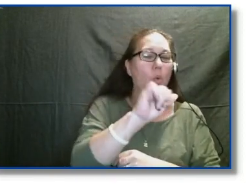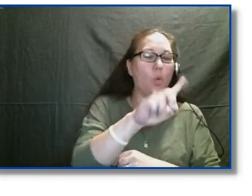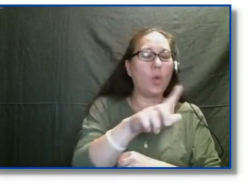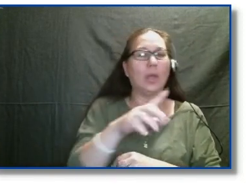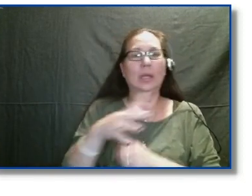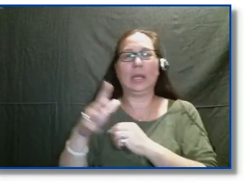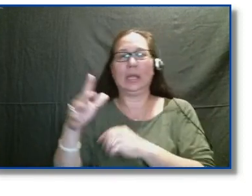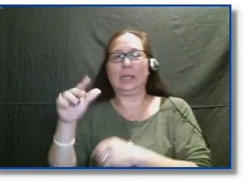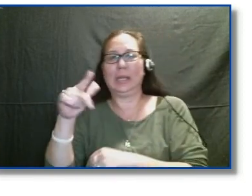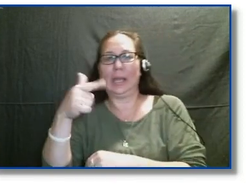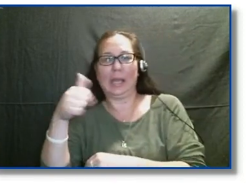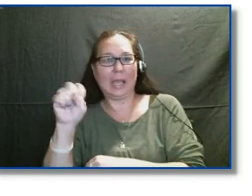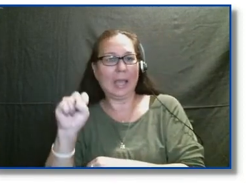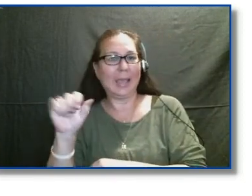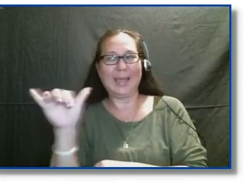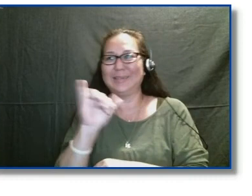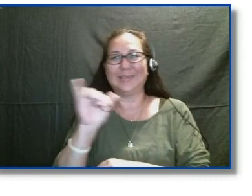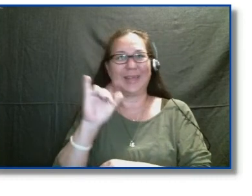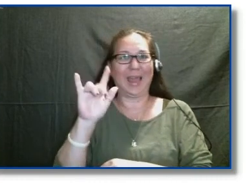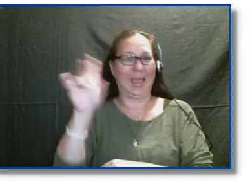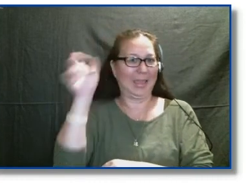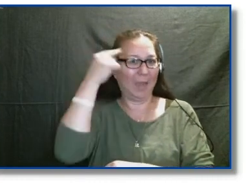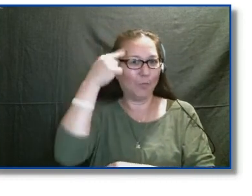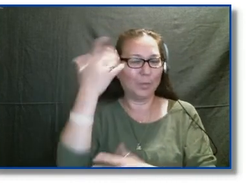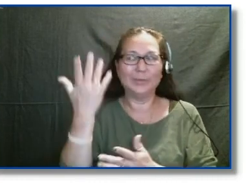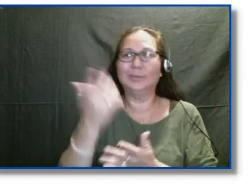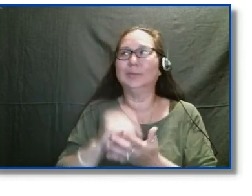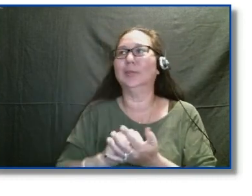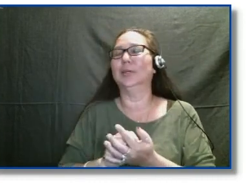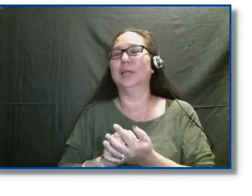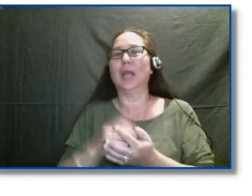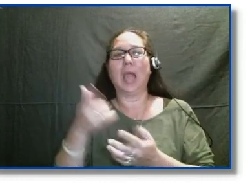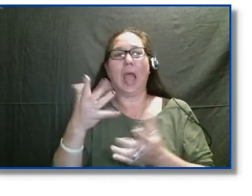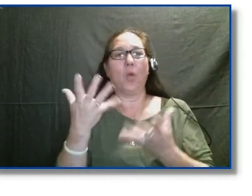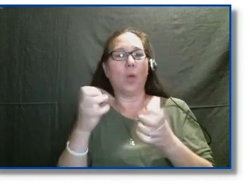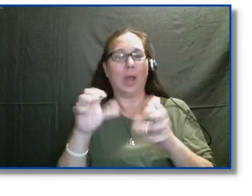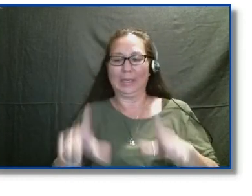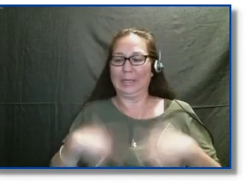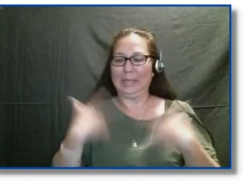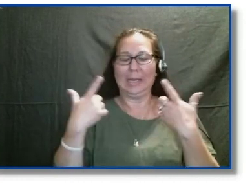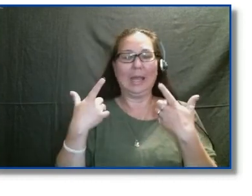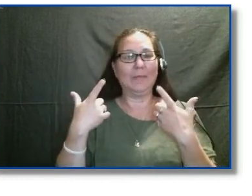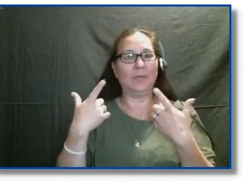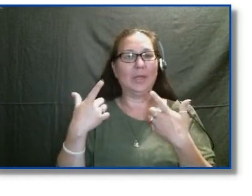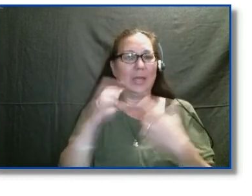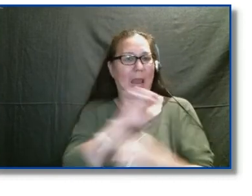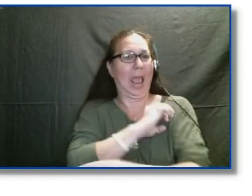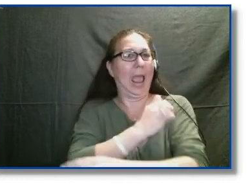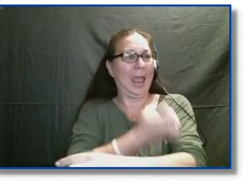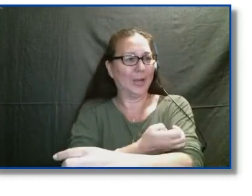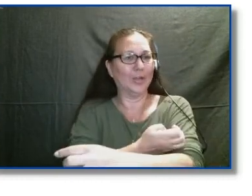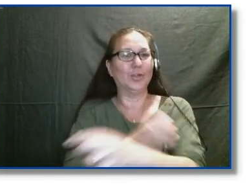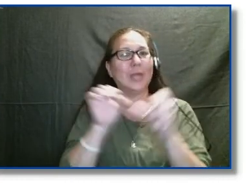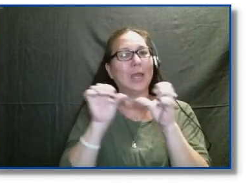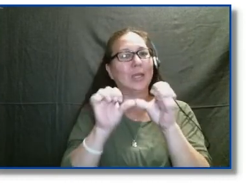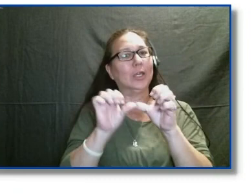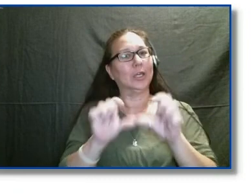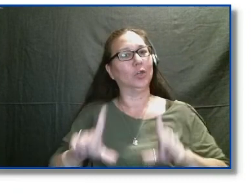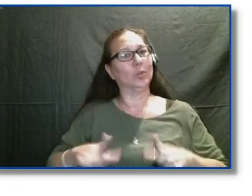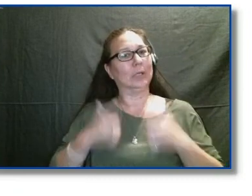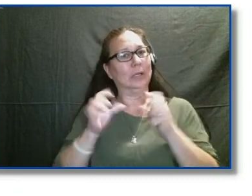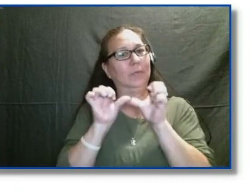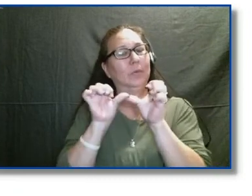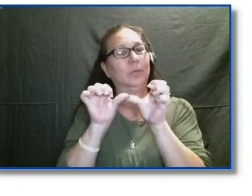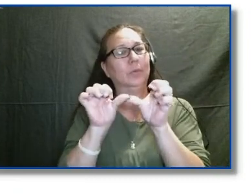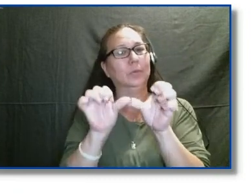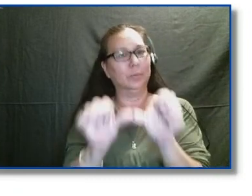And so I wanted to have this like living energy circulating in a piece, which actually this,